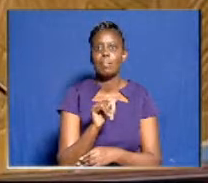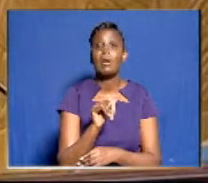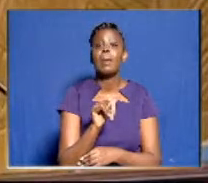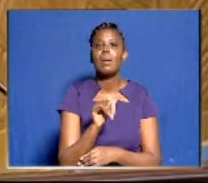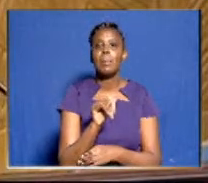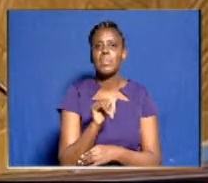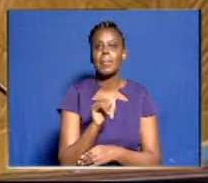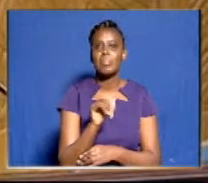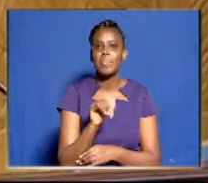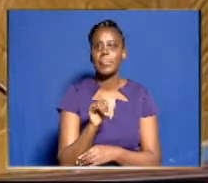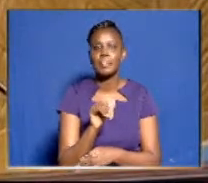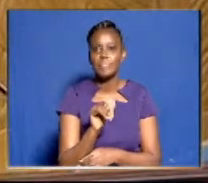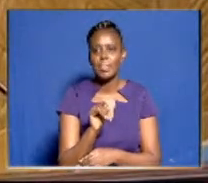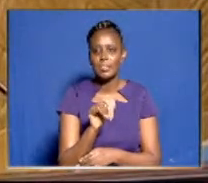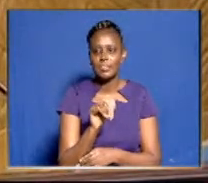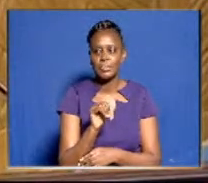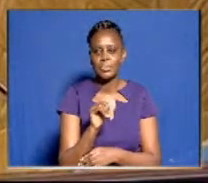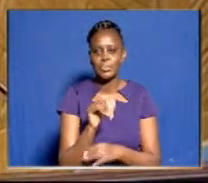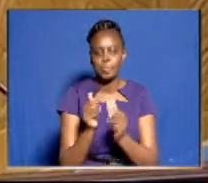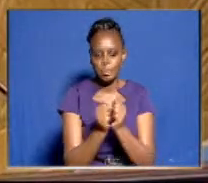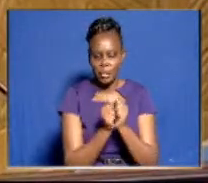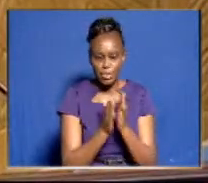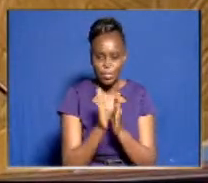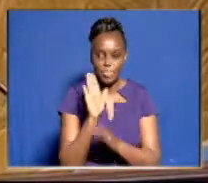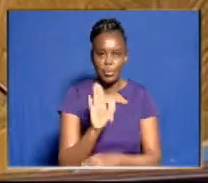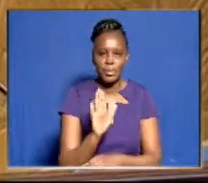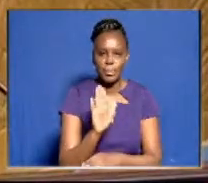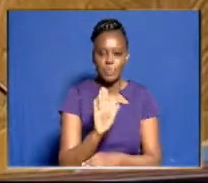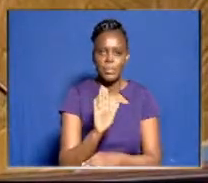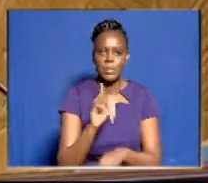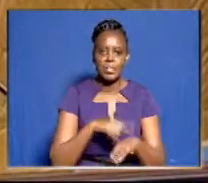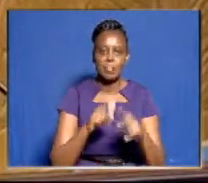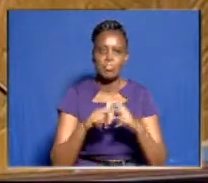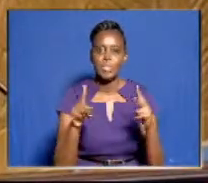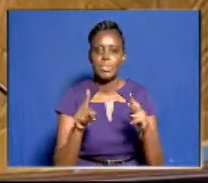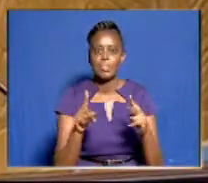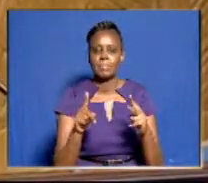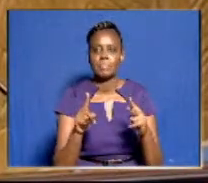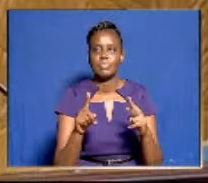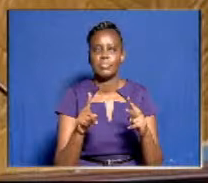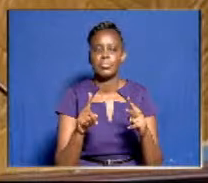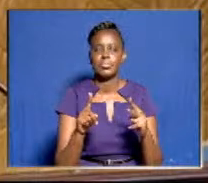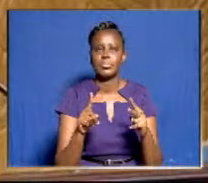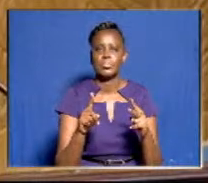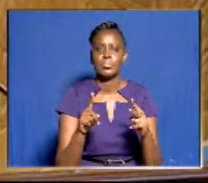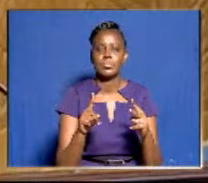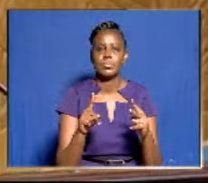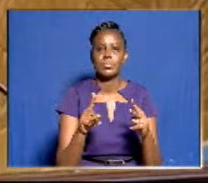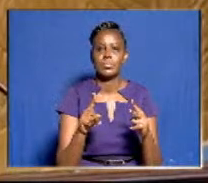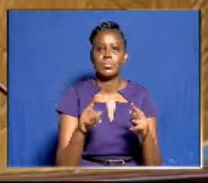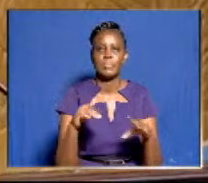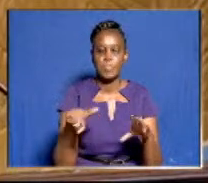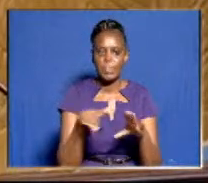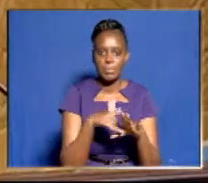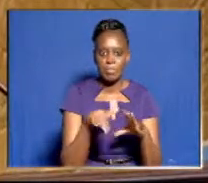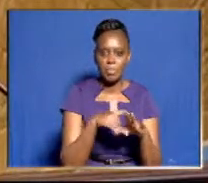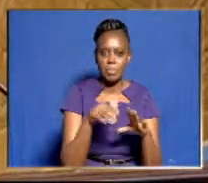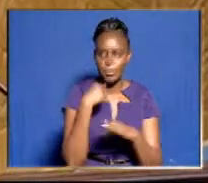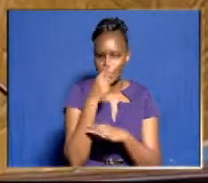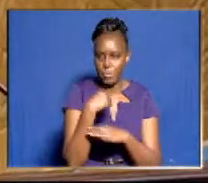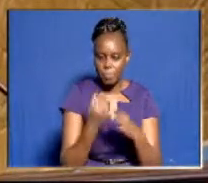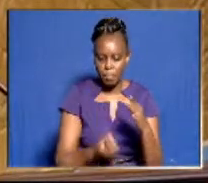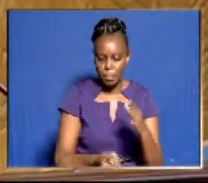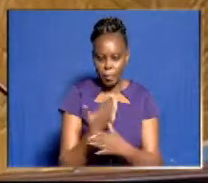saw you very early. We were here with you when we started. But we are the members who set